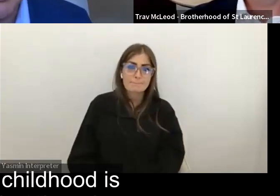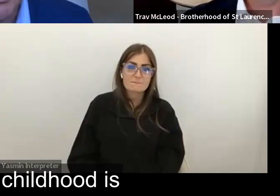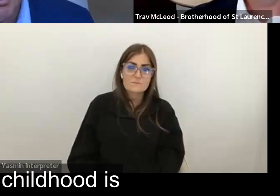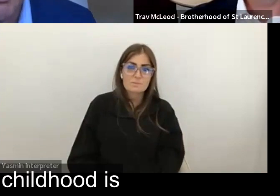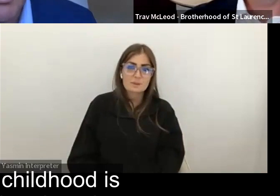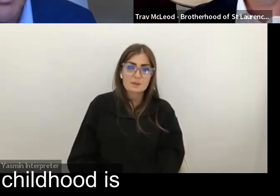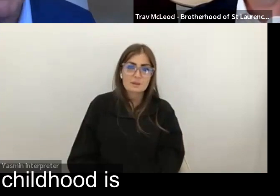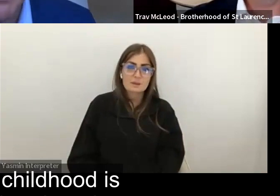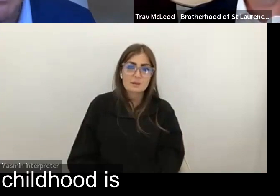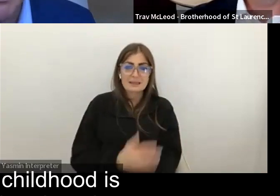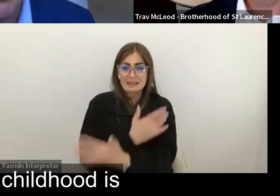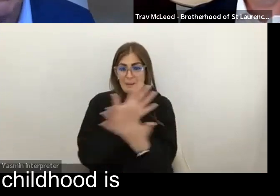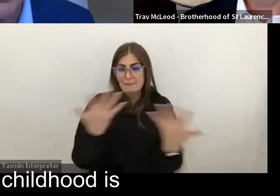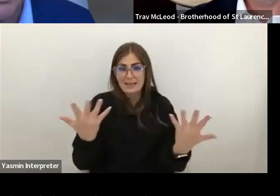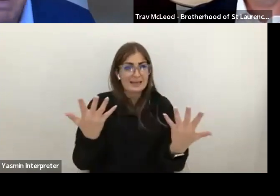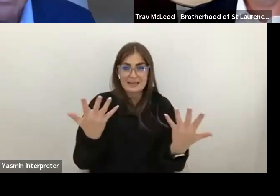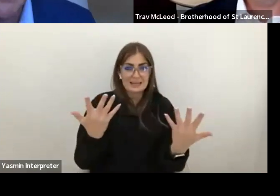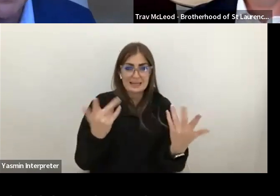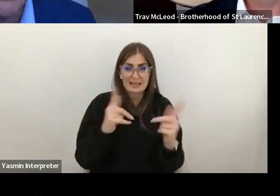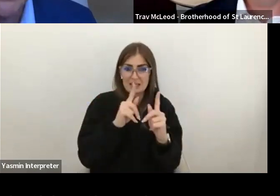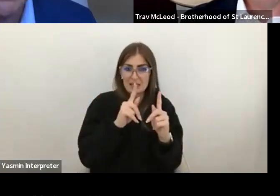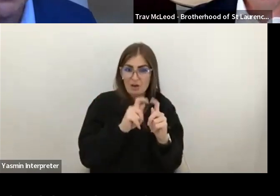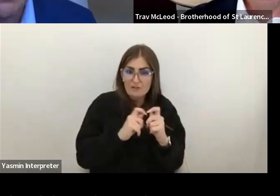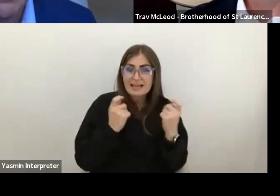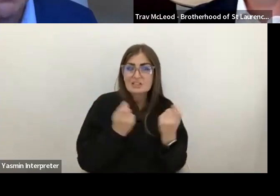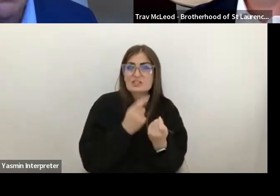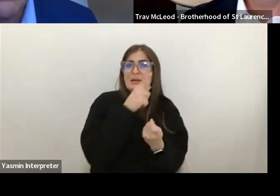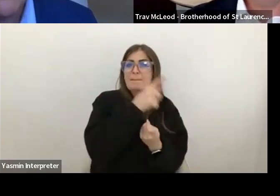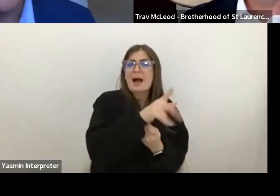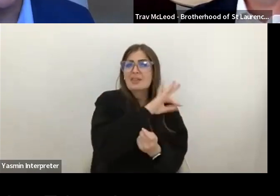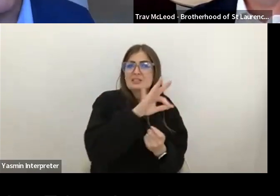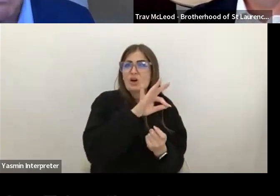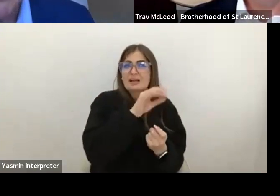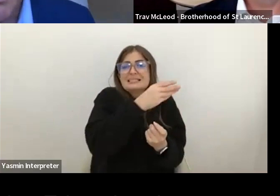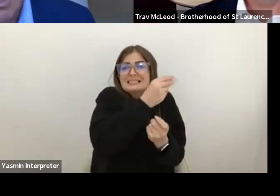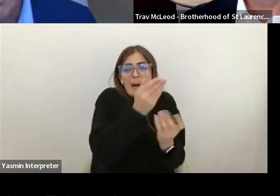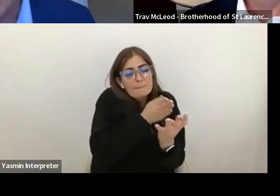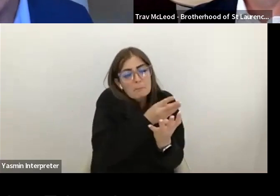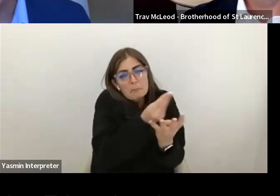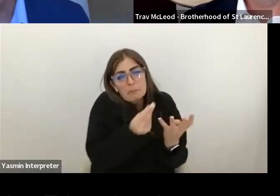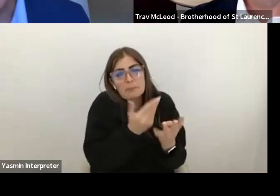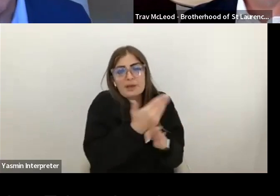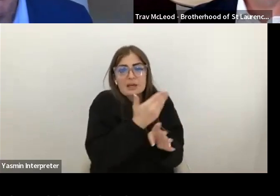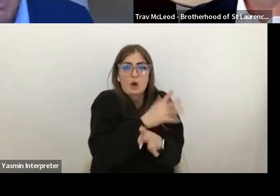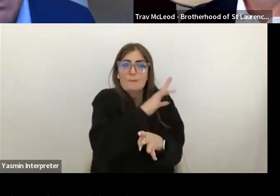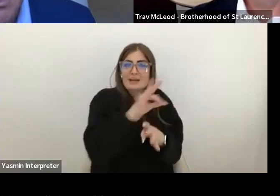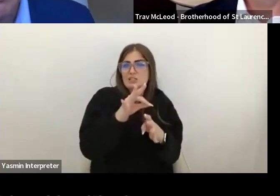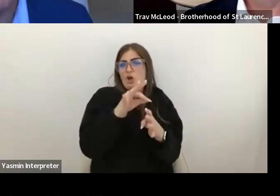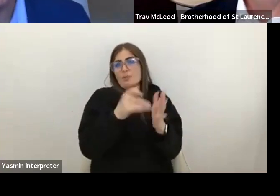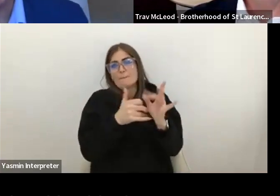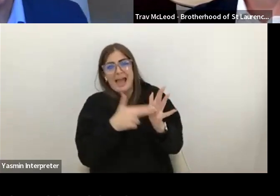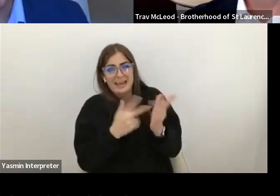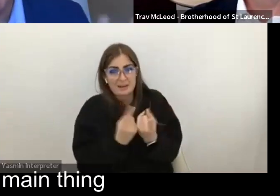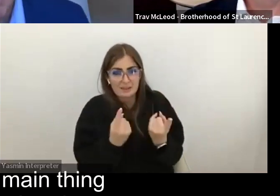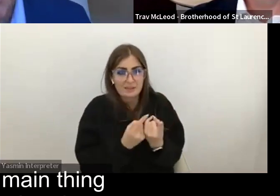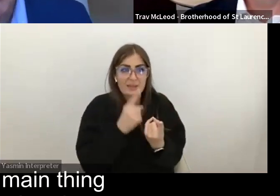agencies where early childhood is something that they do, but it's not the main thing they do. So it's not the main thing education does. It's not the main thing